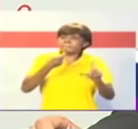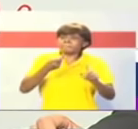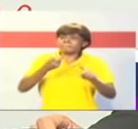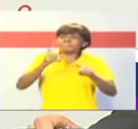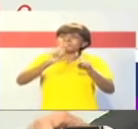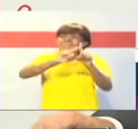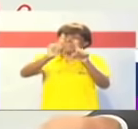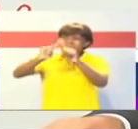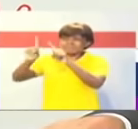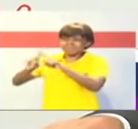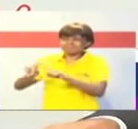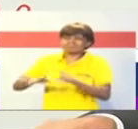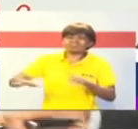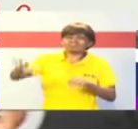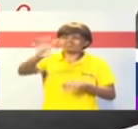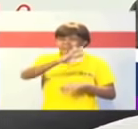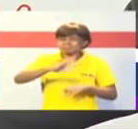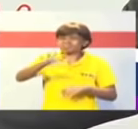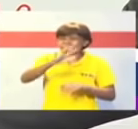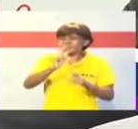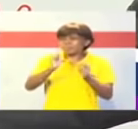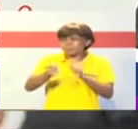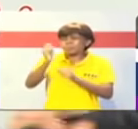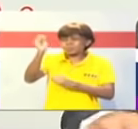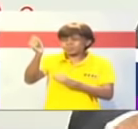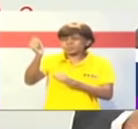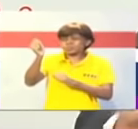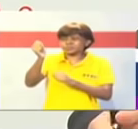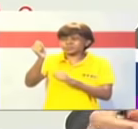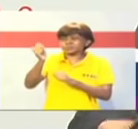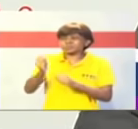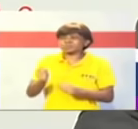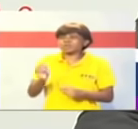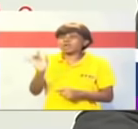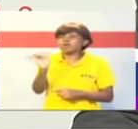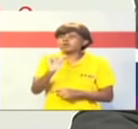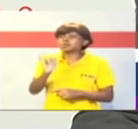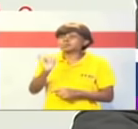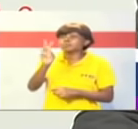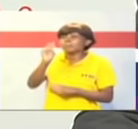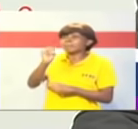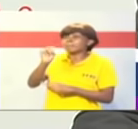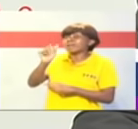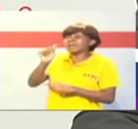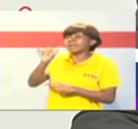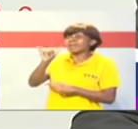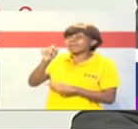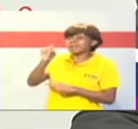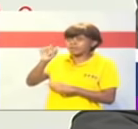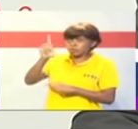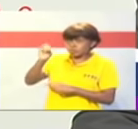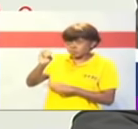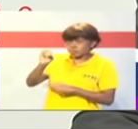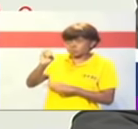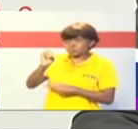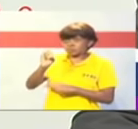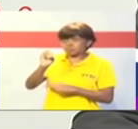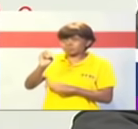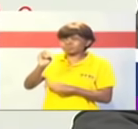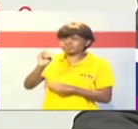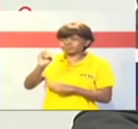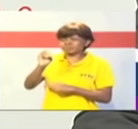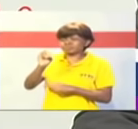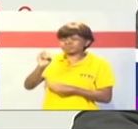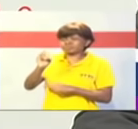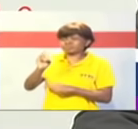St. Andrew St. David, 2 from Caroni, and 1 from the New River Mayaro area. As I said before, it has been detected in all counties